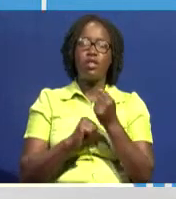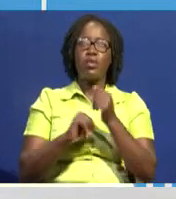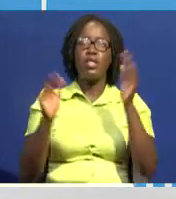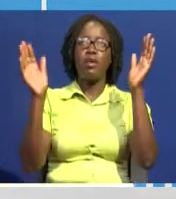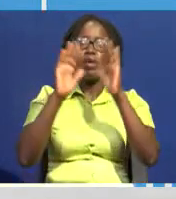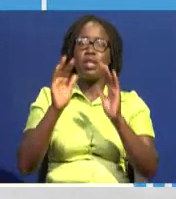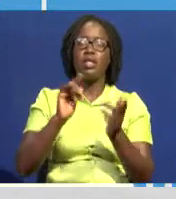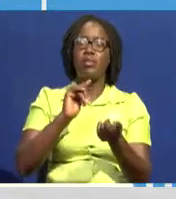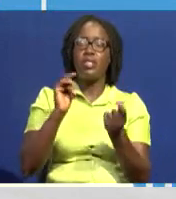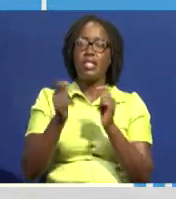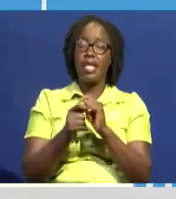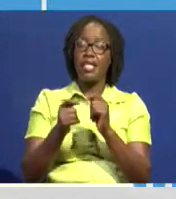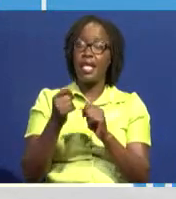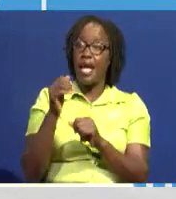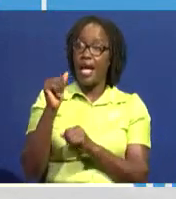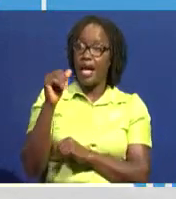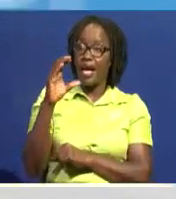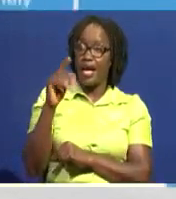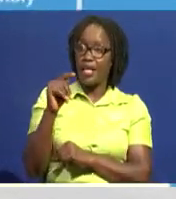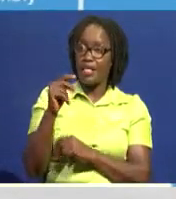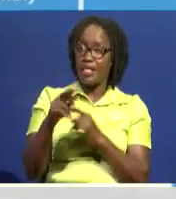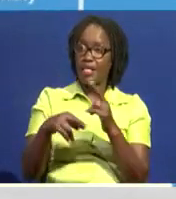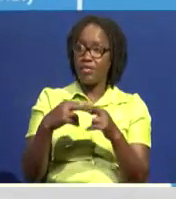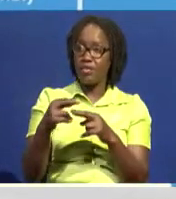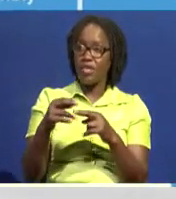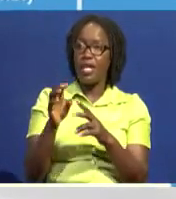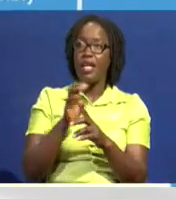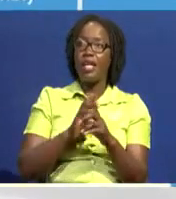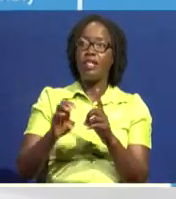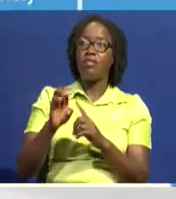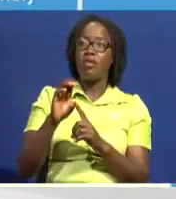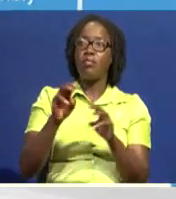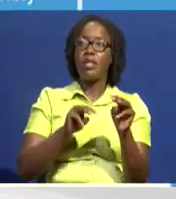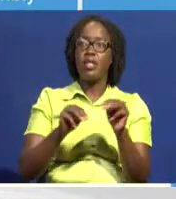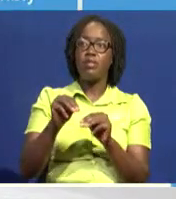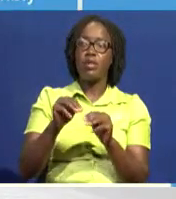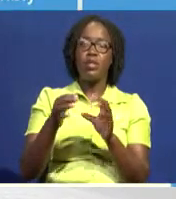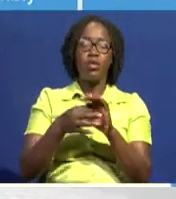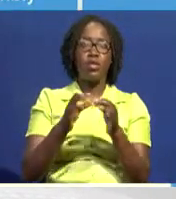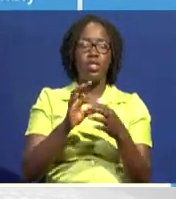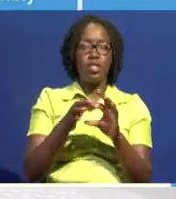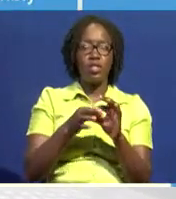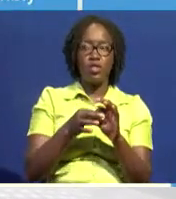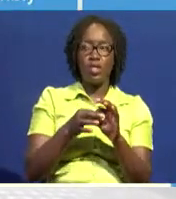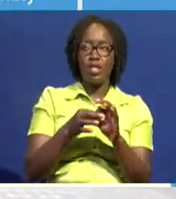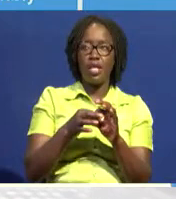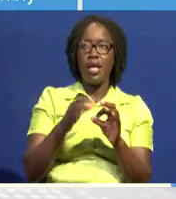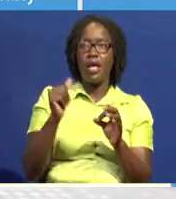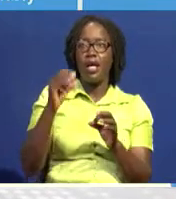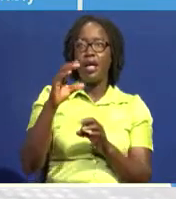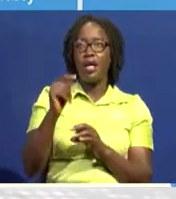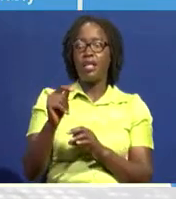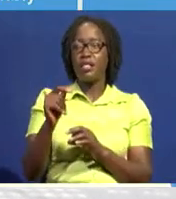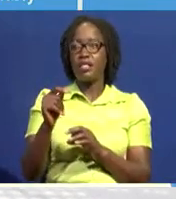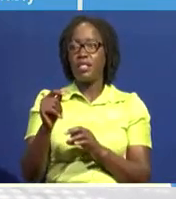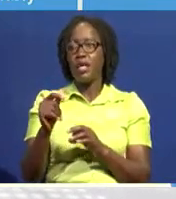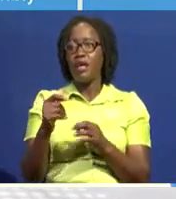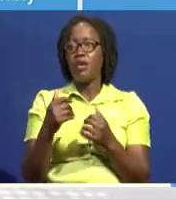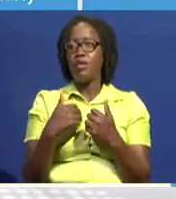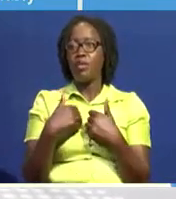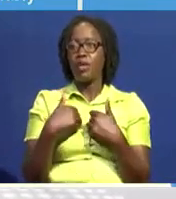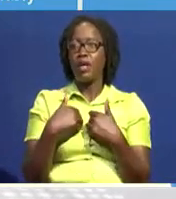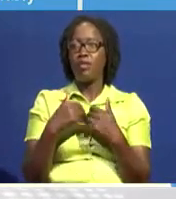Act. We are reviewing our Environmental Management and Coordination Act. We have just set up